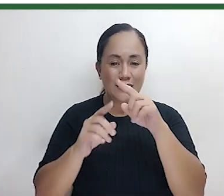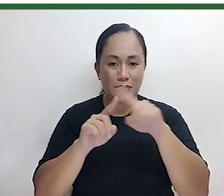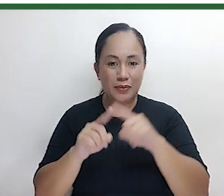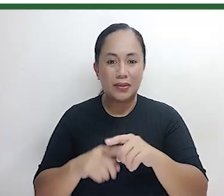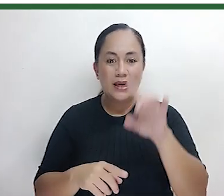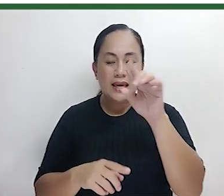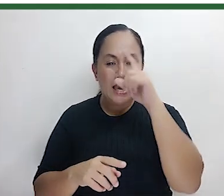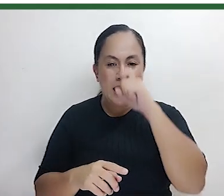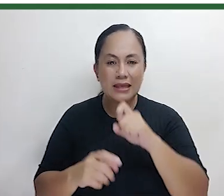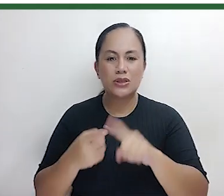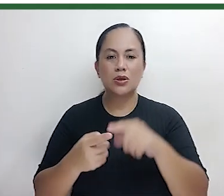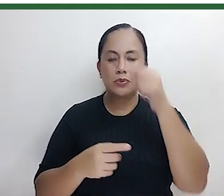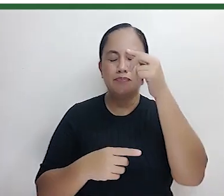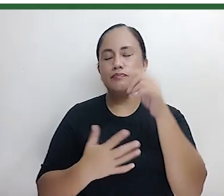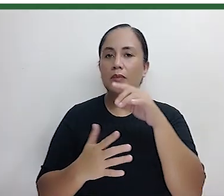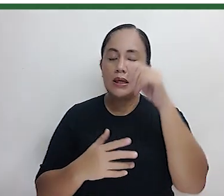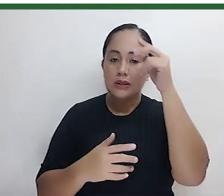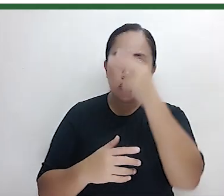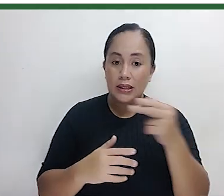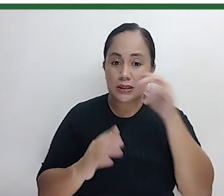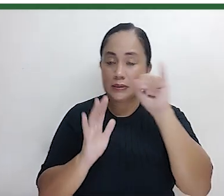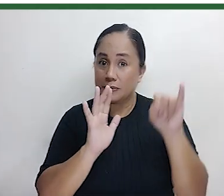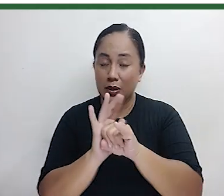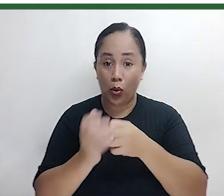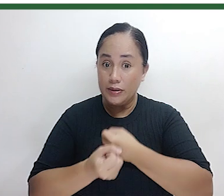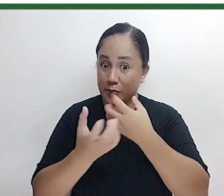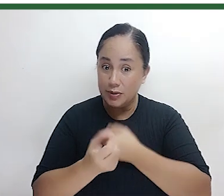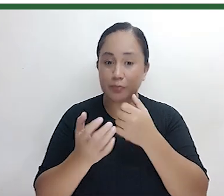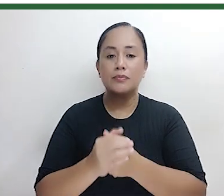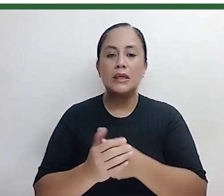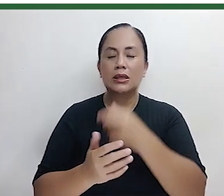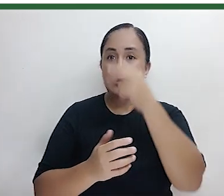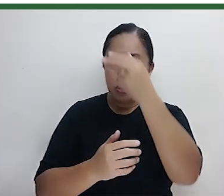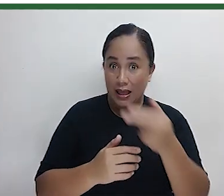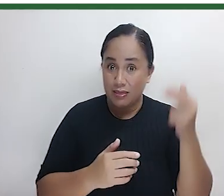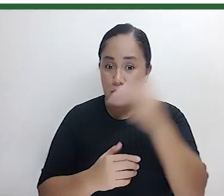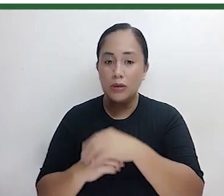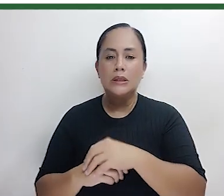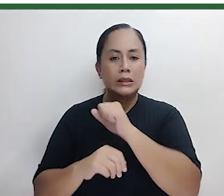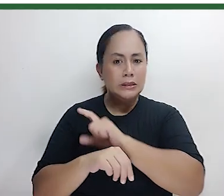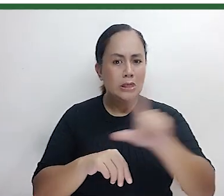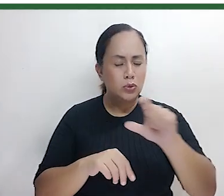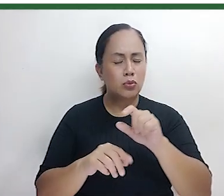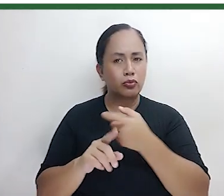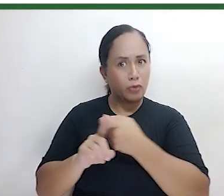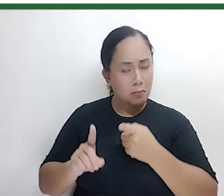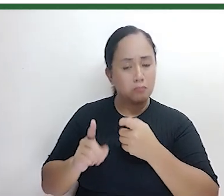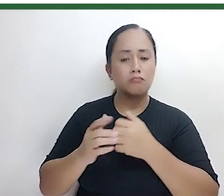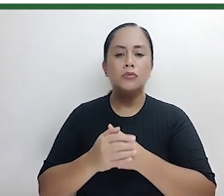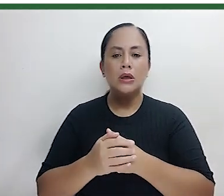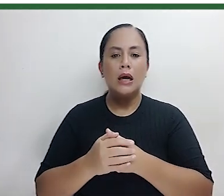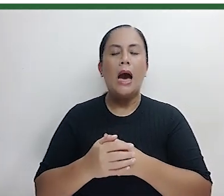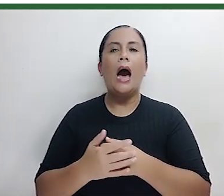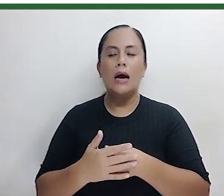pieces, namely age, gender identity or expression, gender, national